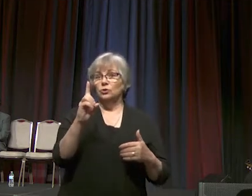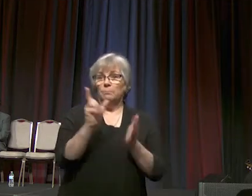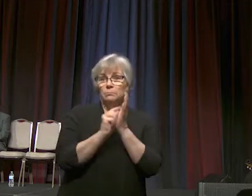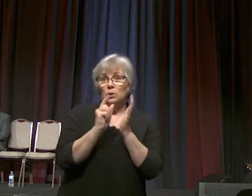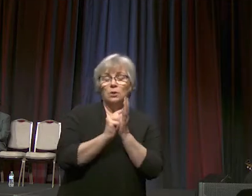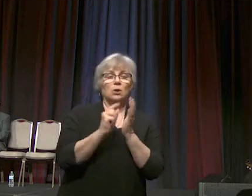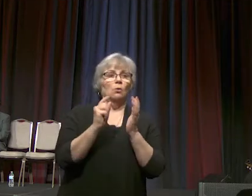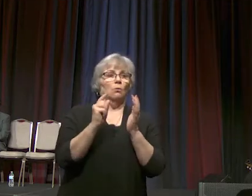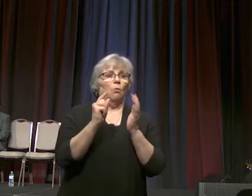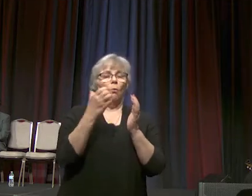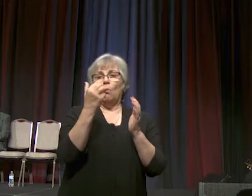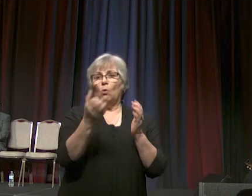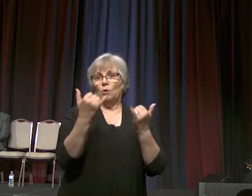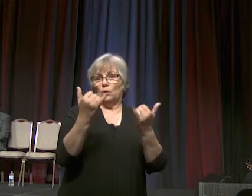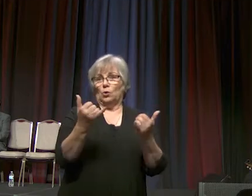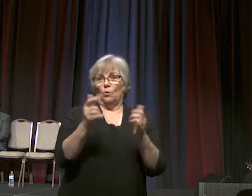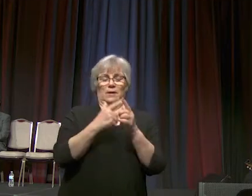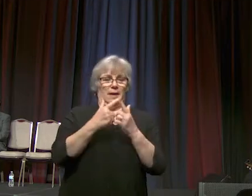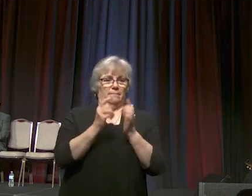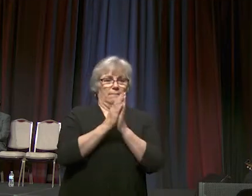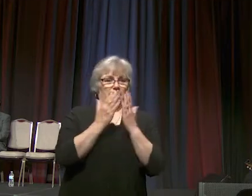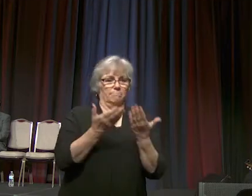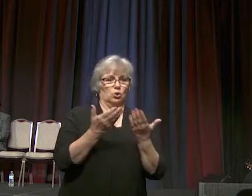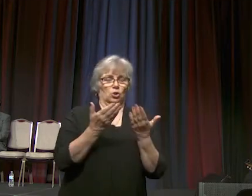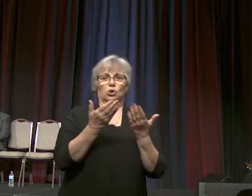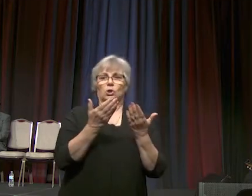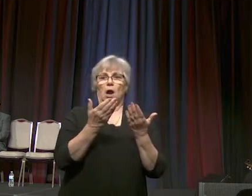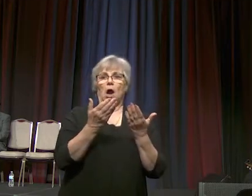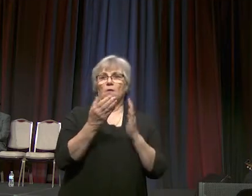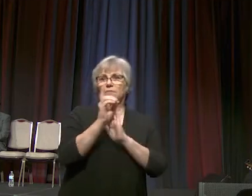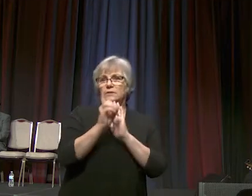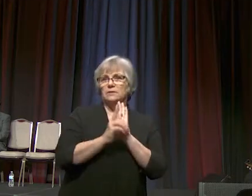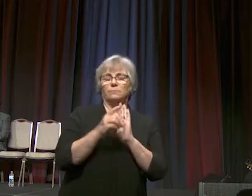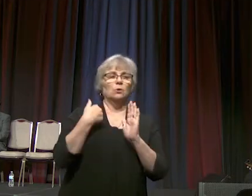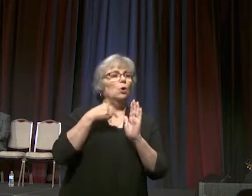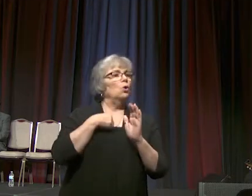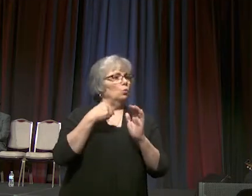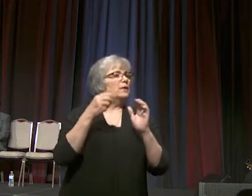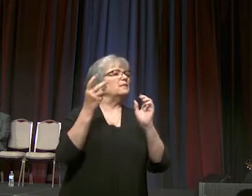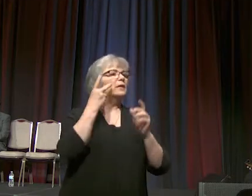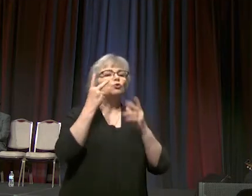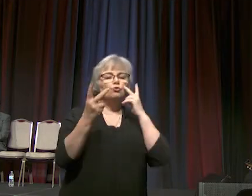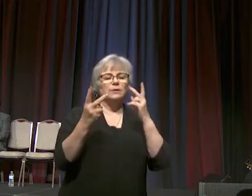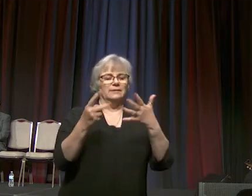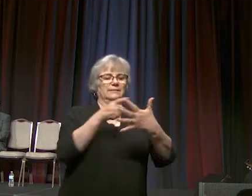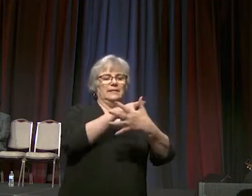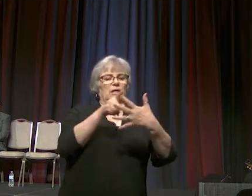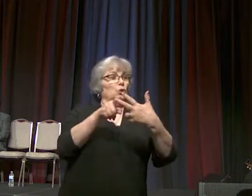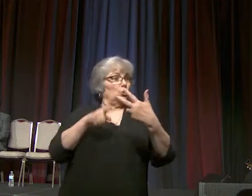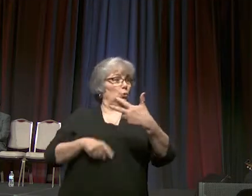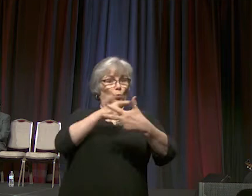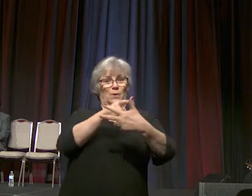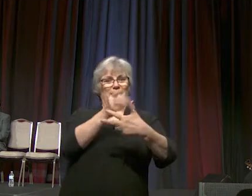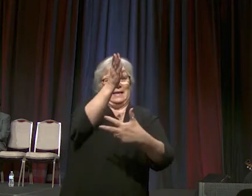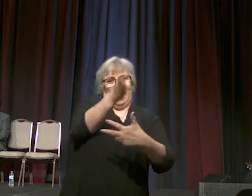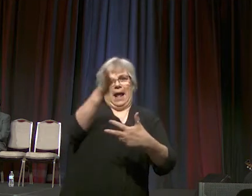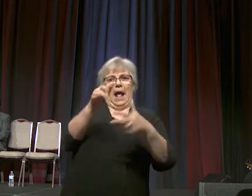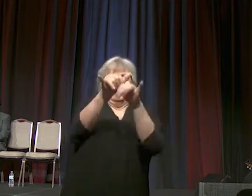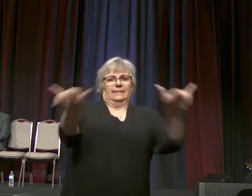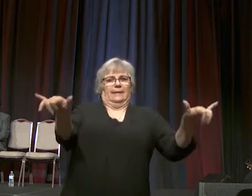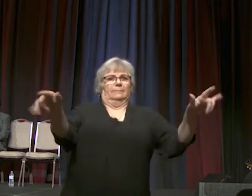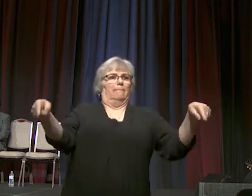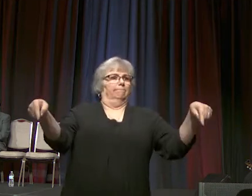current edition, and then the Book of Discipline. We have made it so that you can see all 3 things on your screen at the same